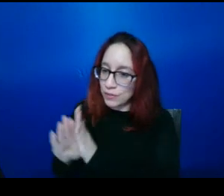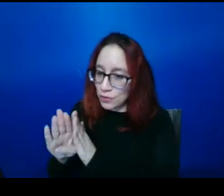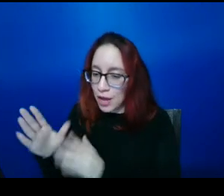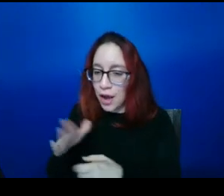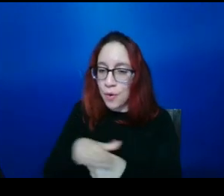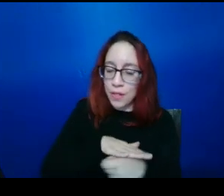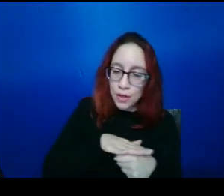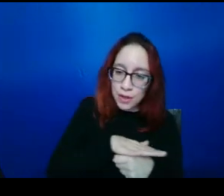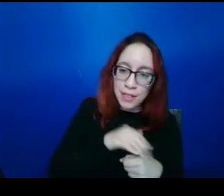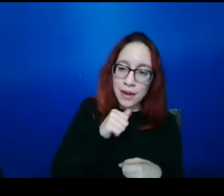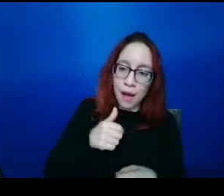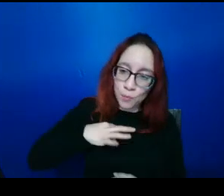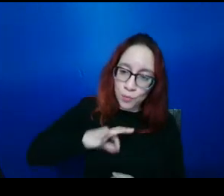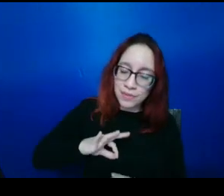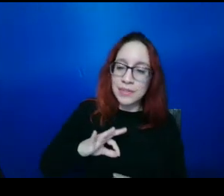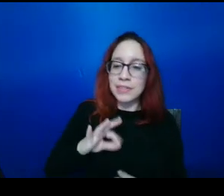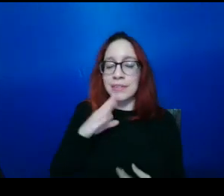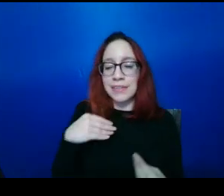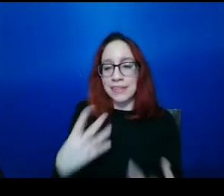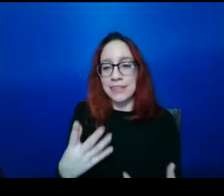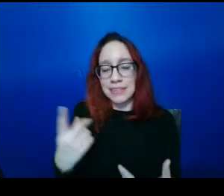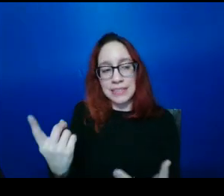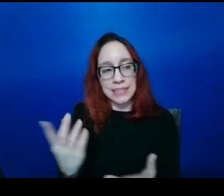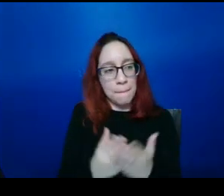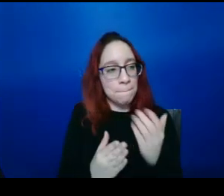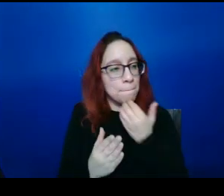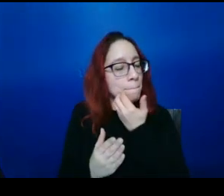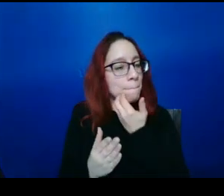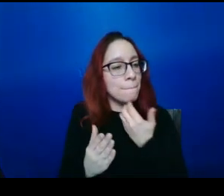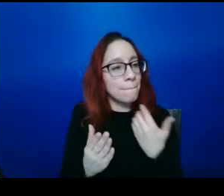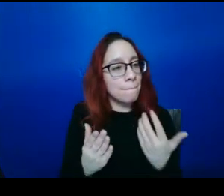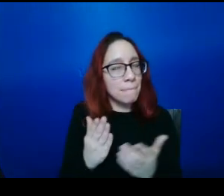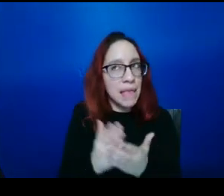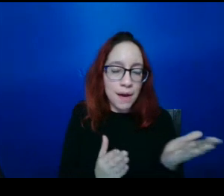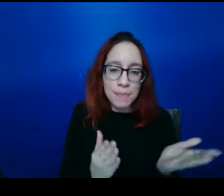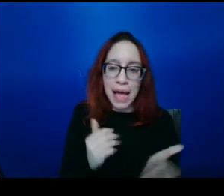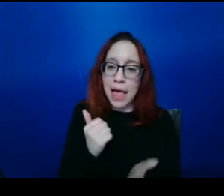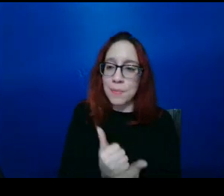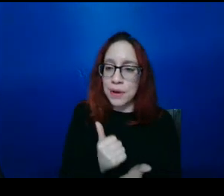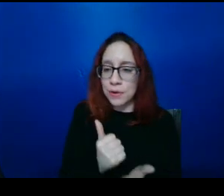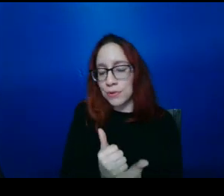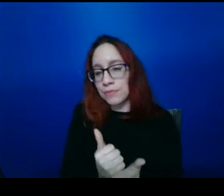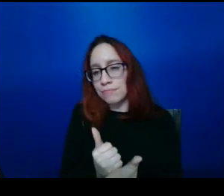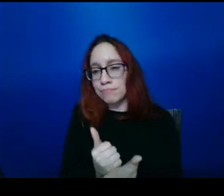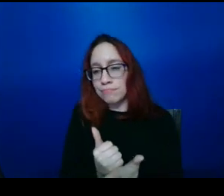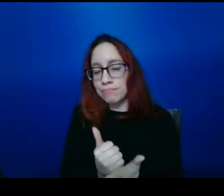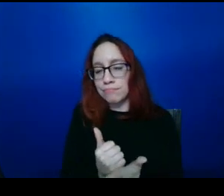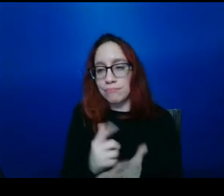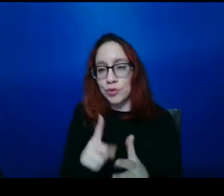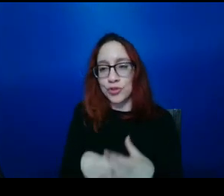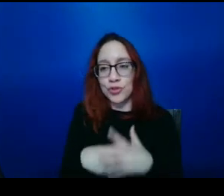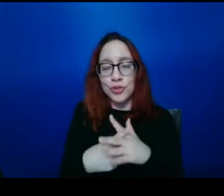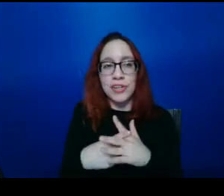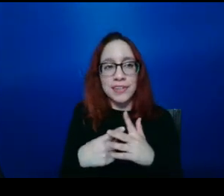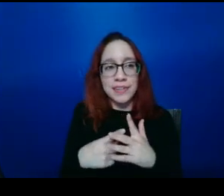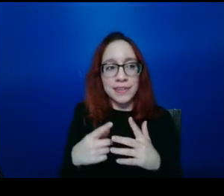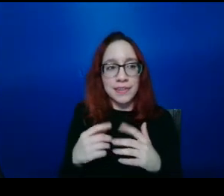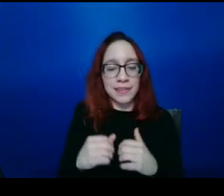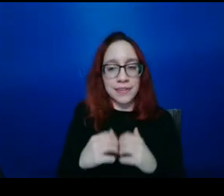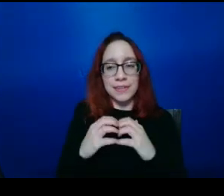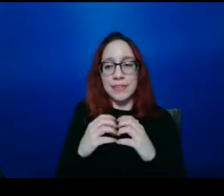local nonprofits, to give them some help in, you know, starting up